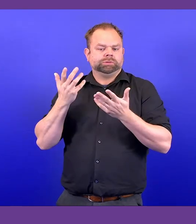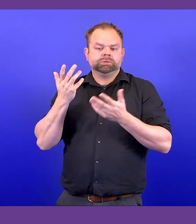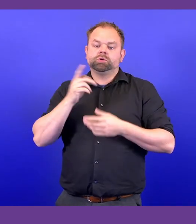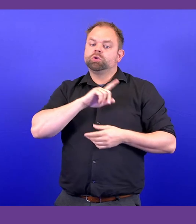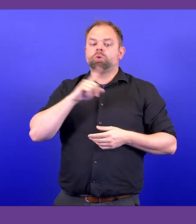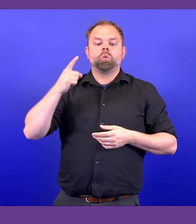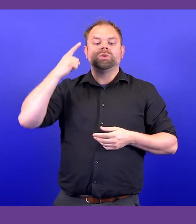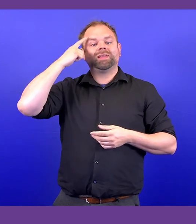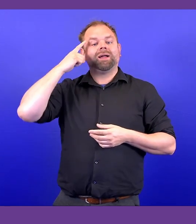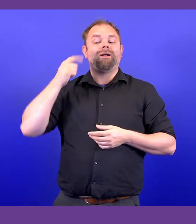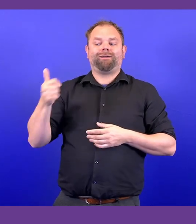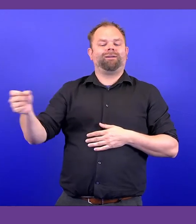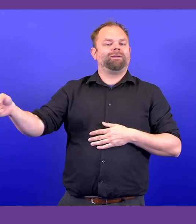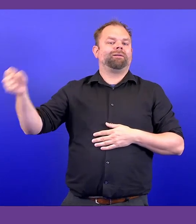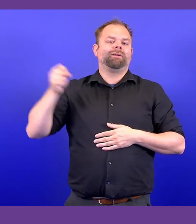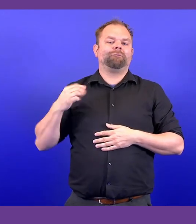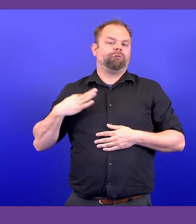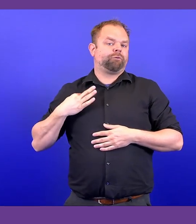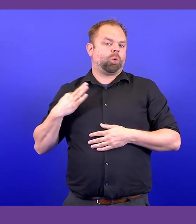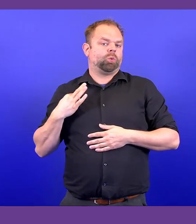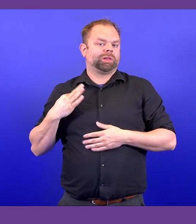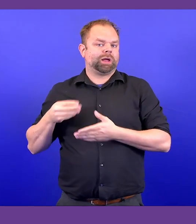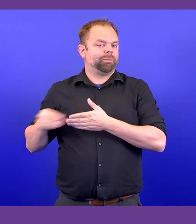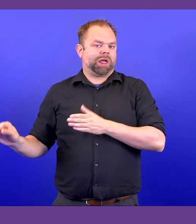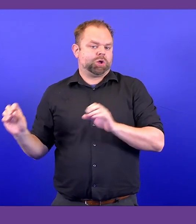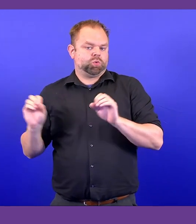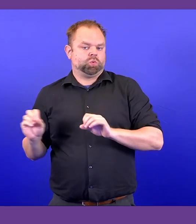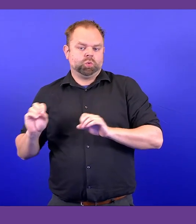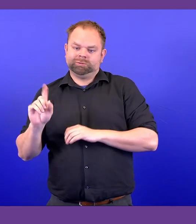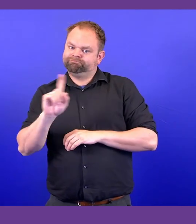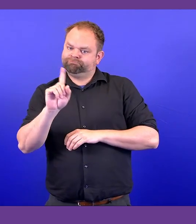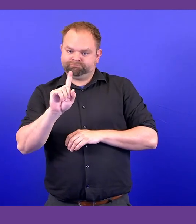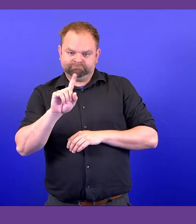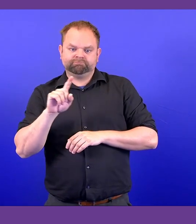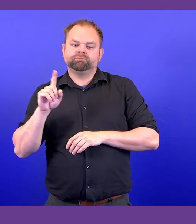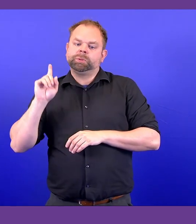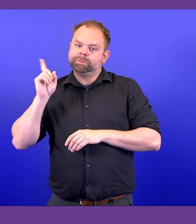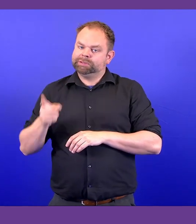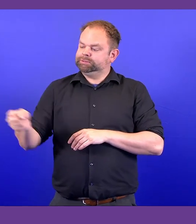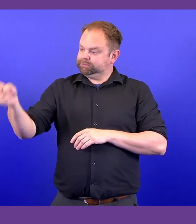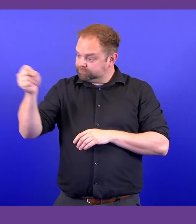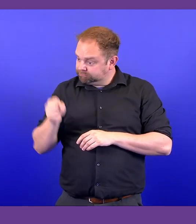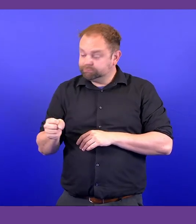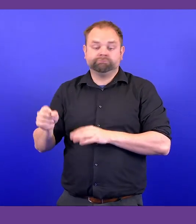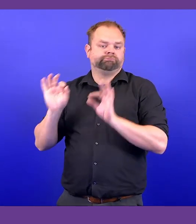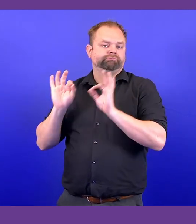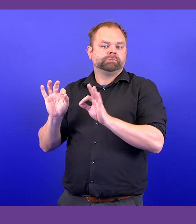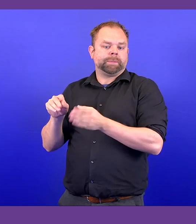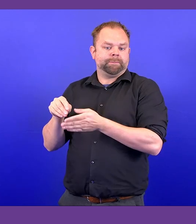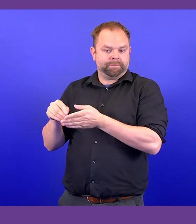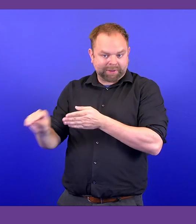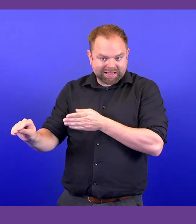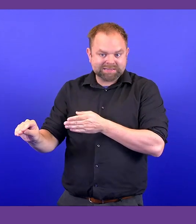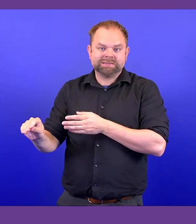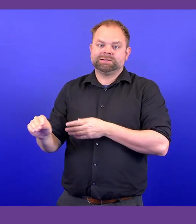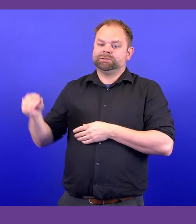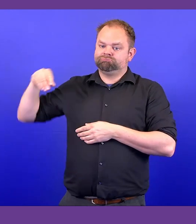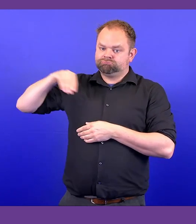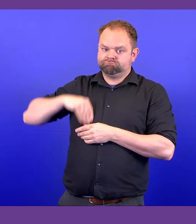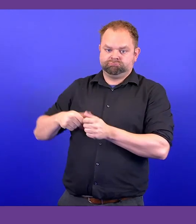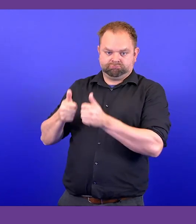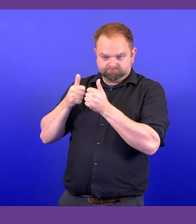we see, for example, is that it's really hard to find good experts because persons with disabilities often are